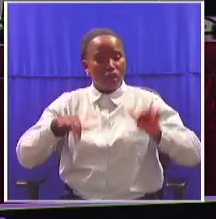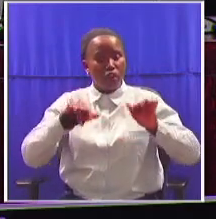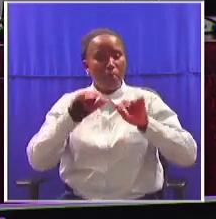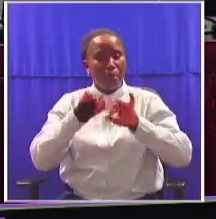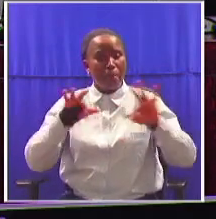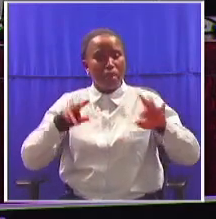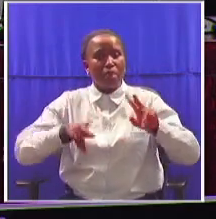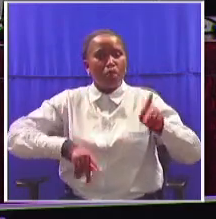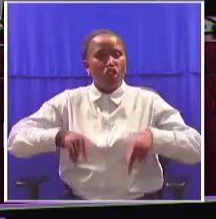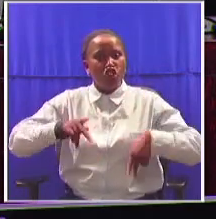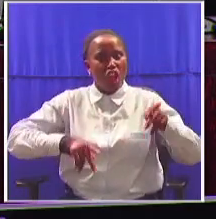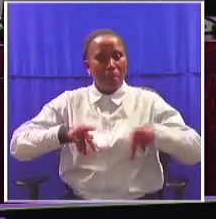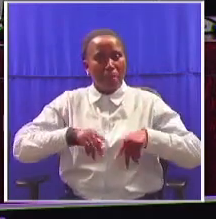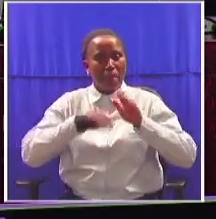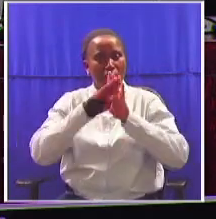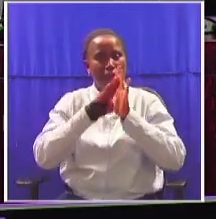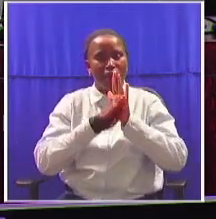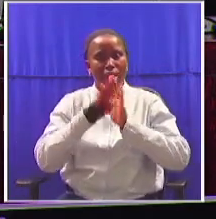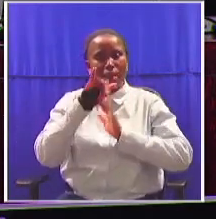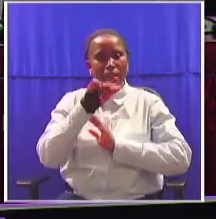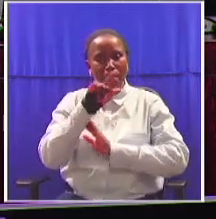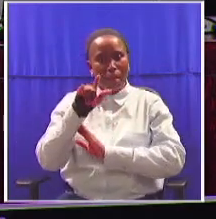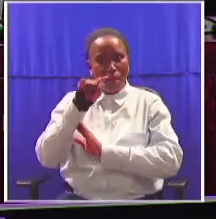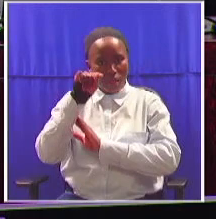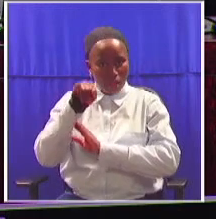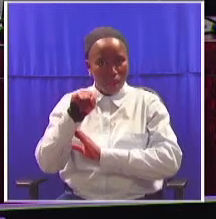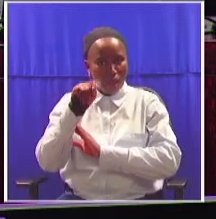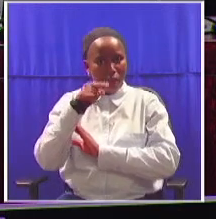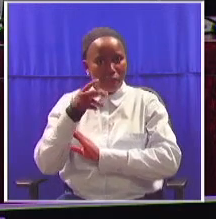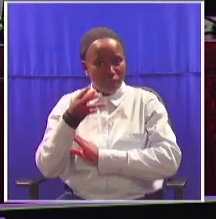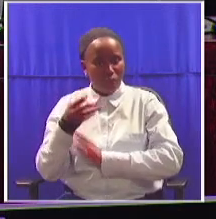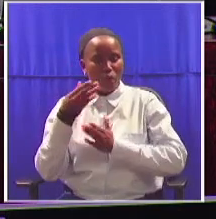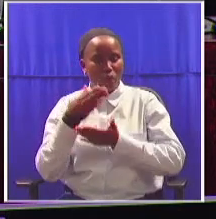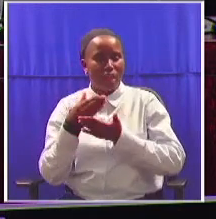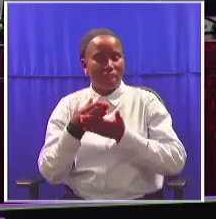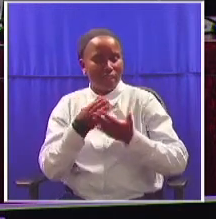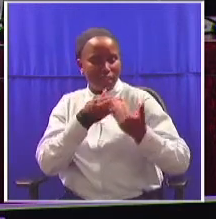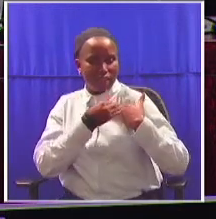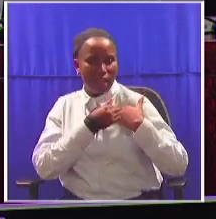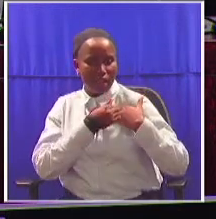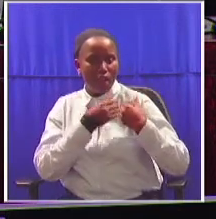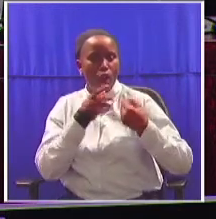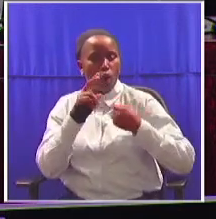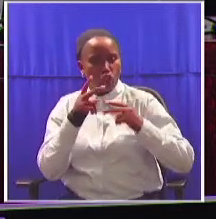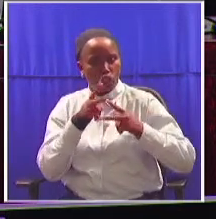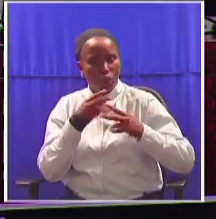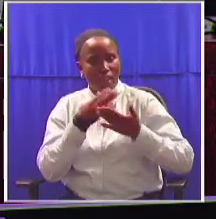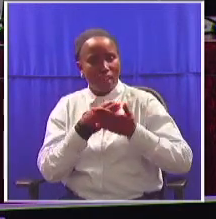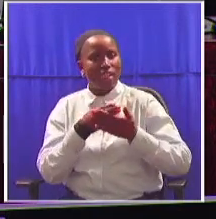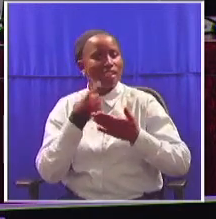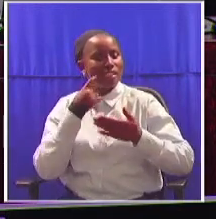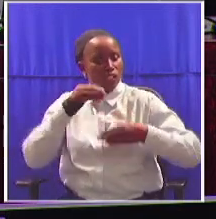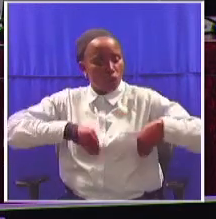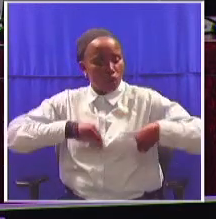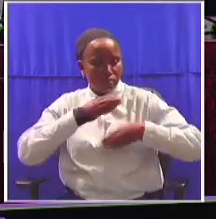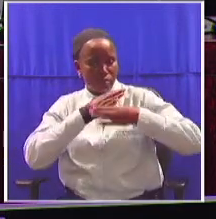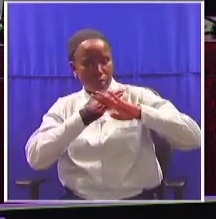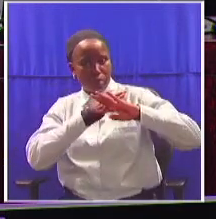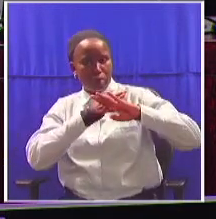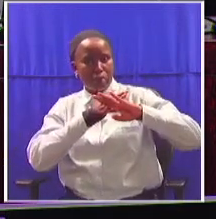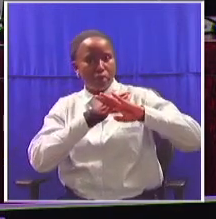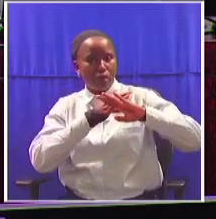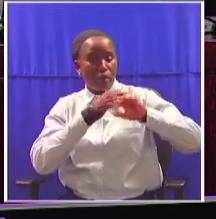Bill that is aimed at putting stronger safeguards in place to prevent corruption in